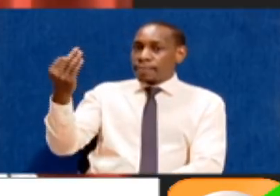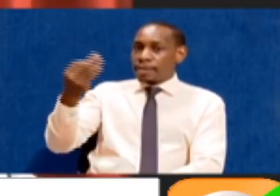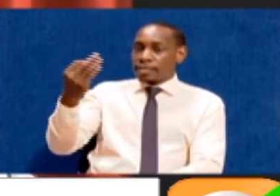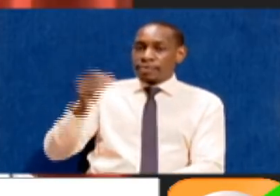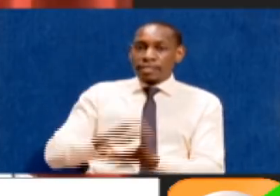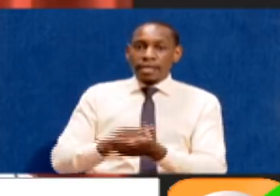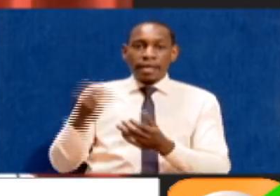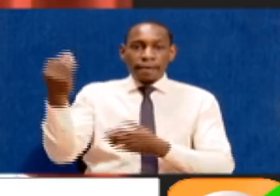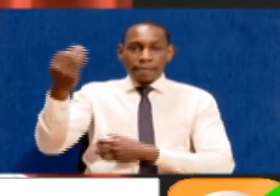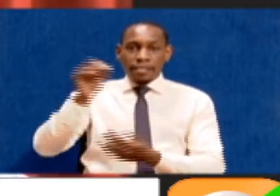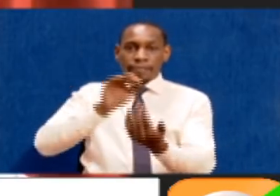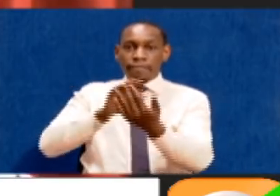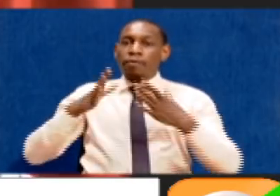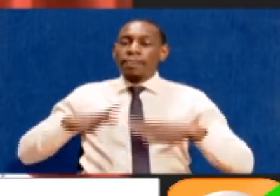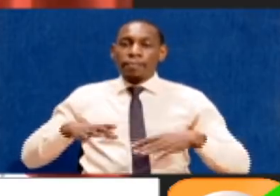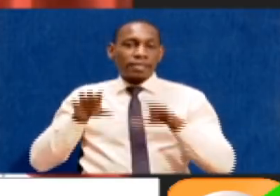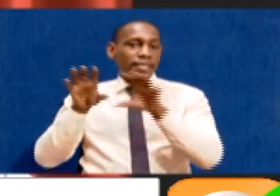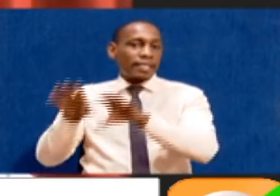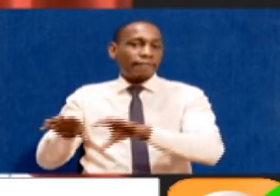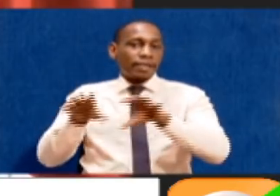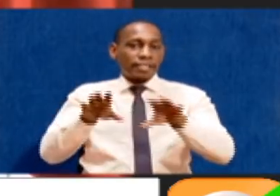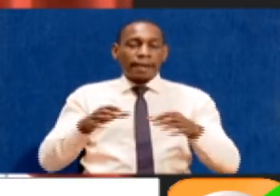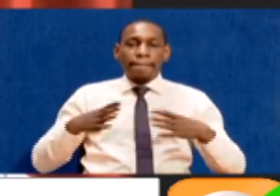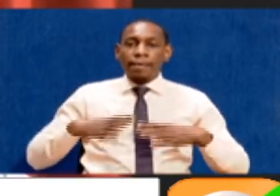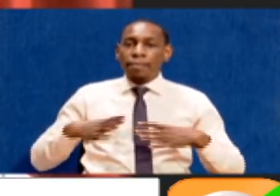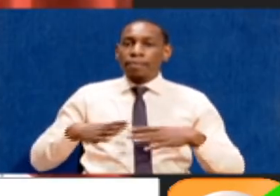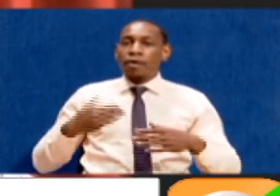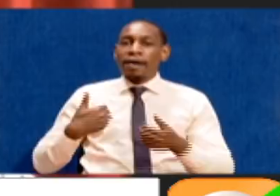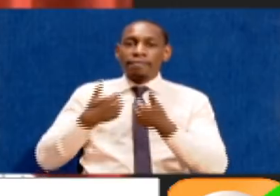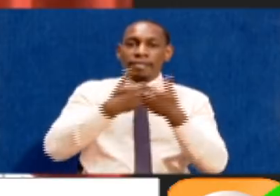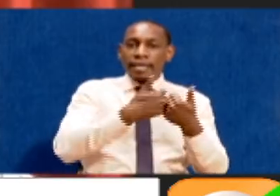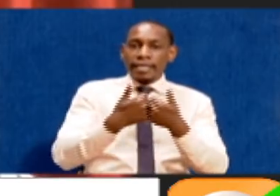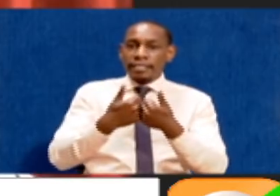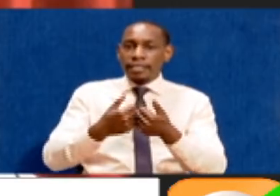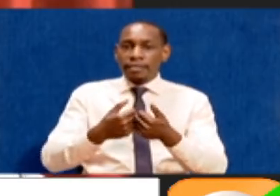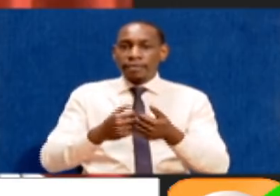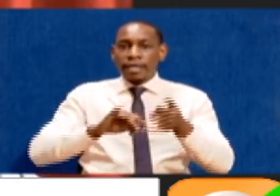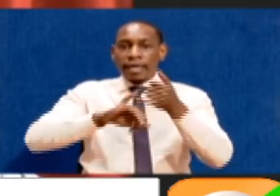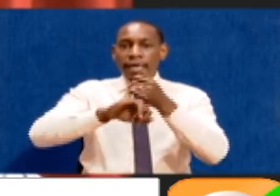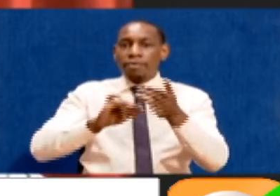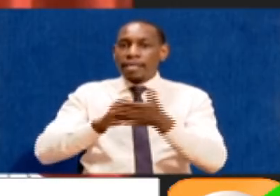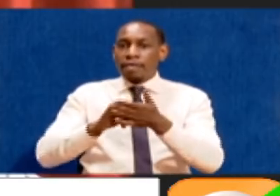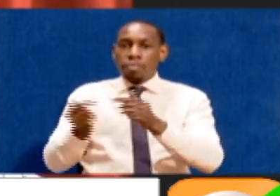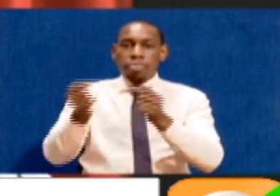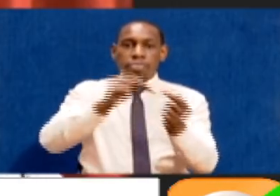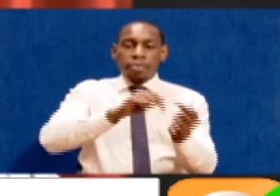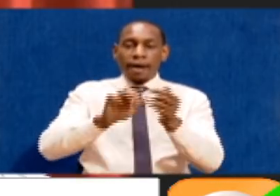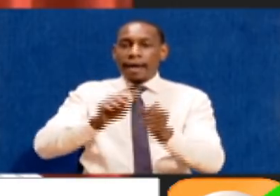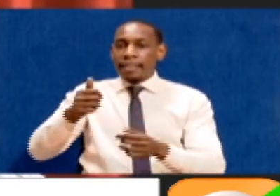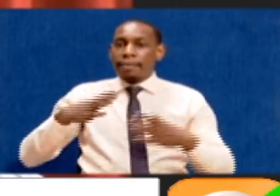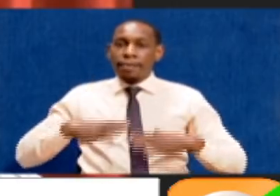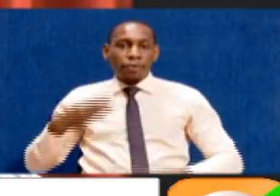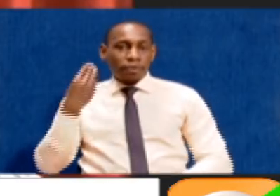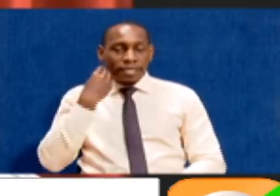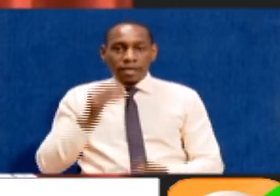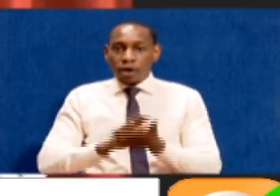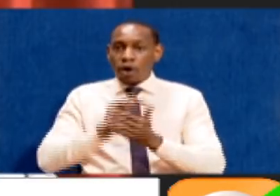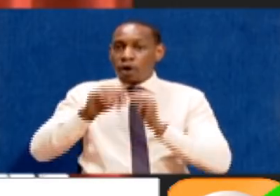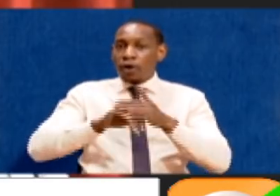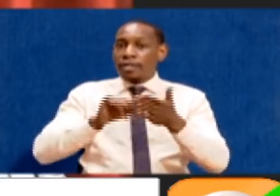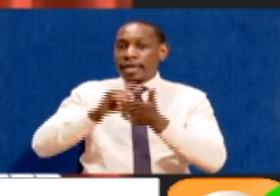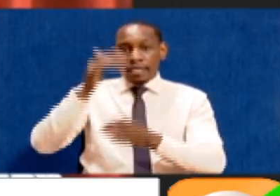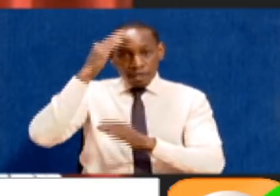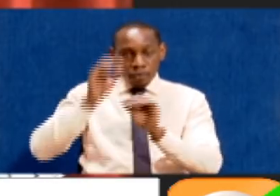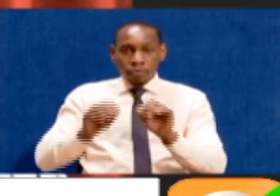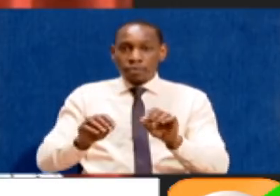he's speaking to people who are hurting, people who have been fighting, couples who have been quarreling, others who are sick, and all this is not